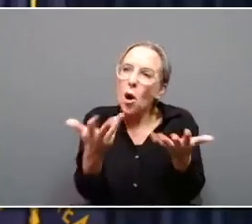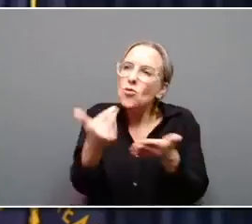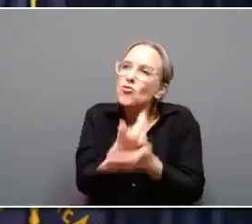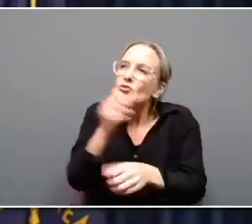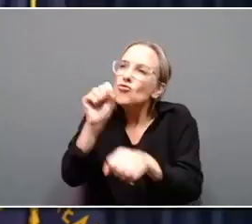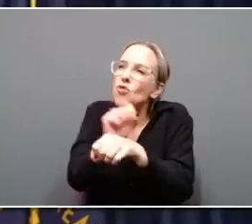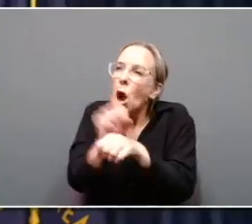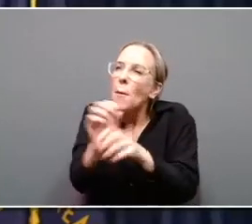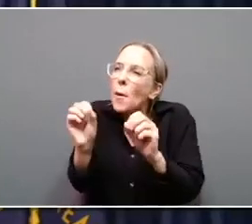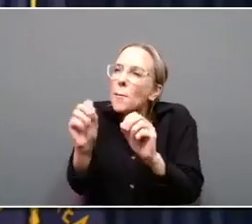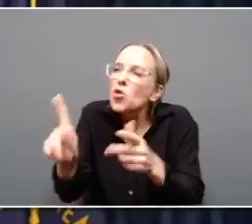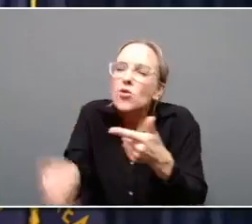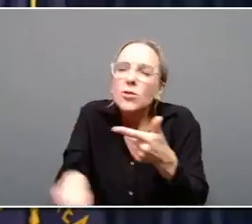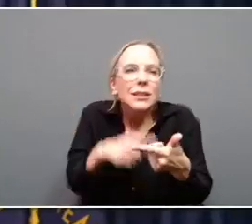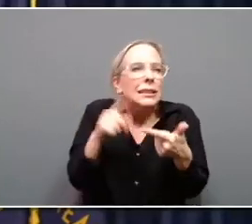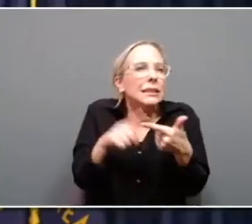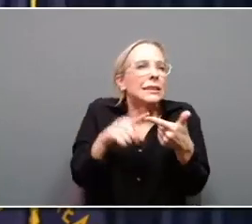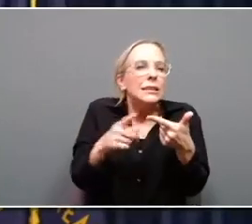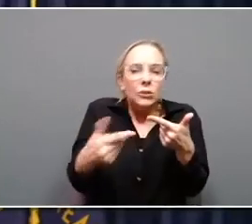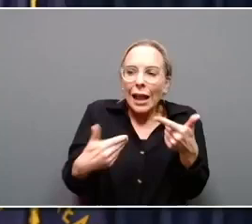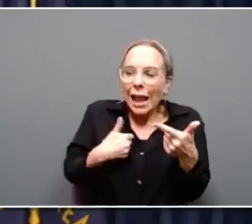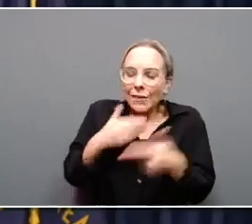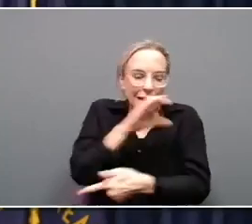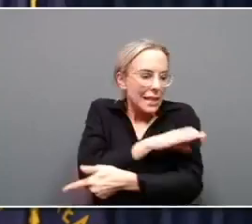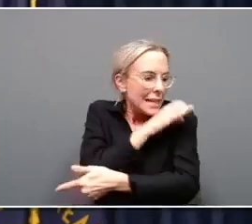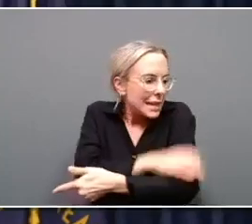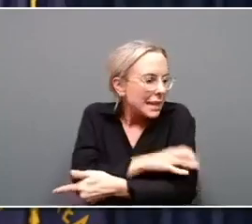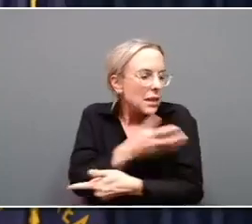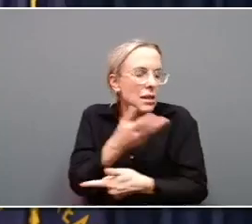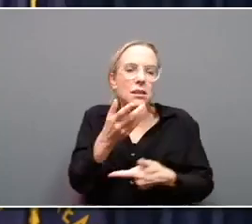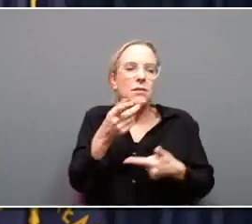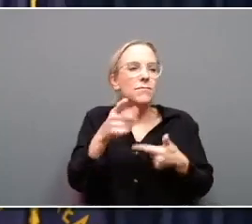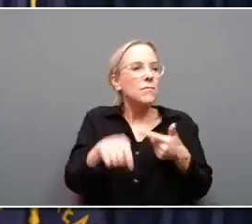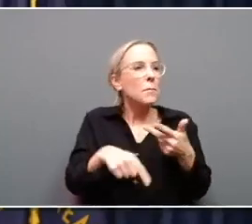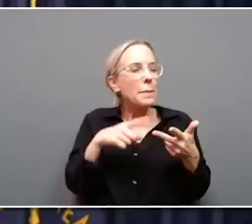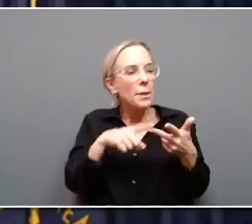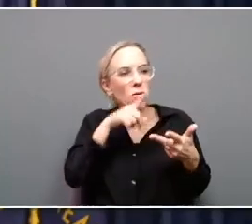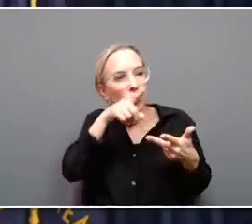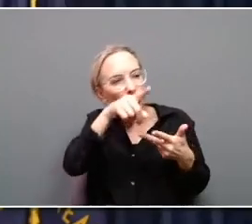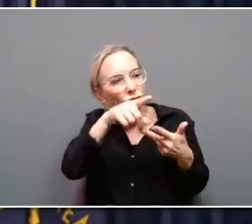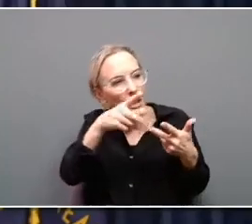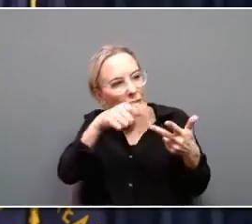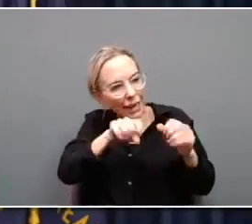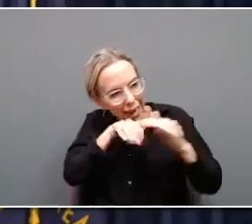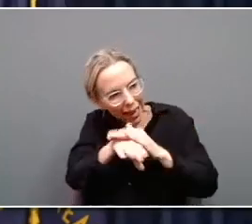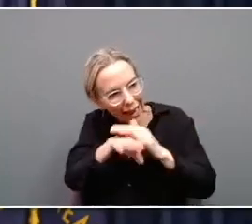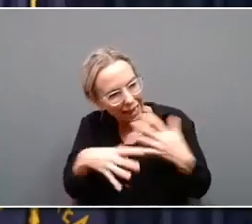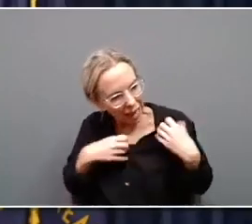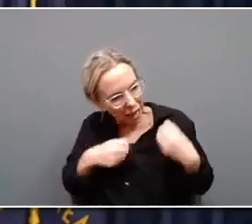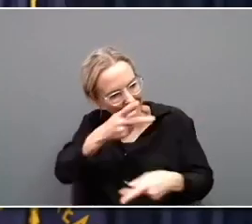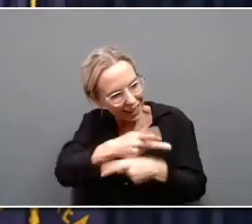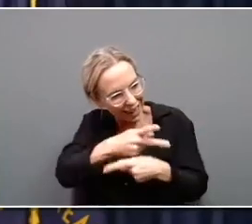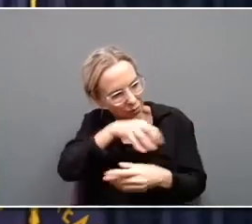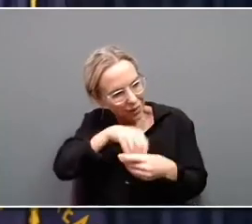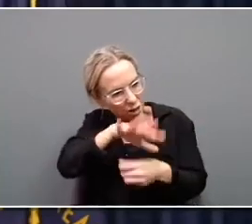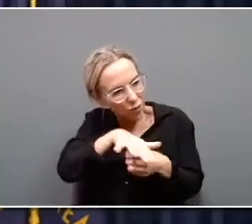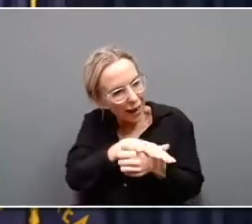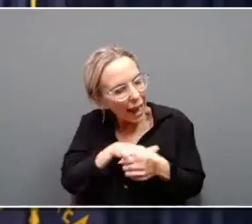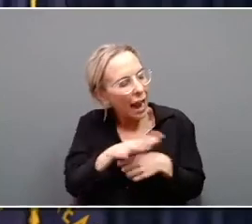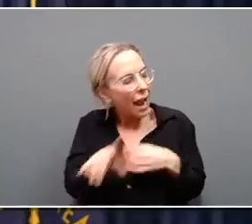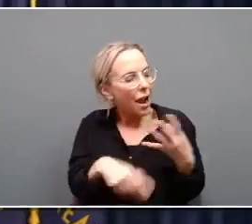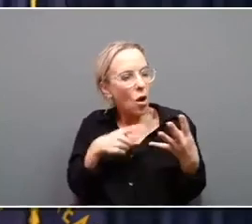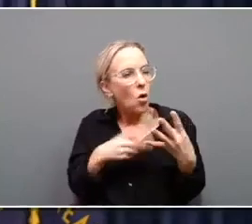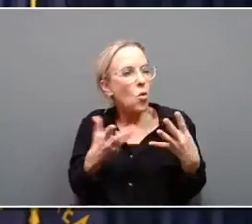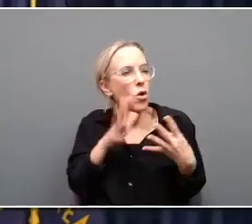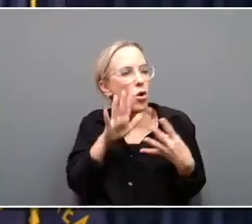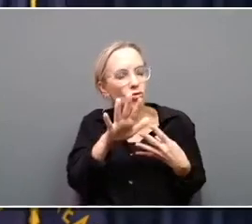Do you have a clinic? And are you able to access healthcare in your community? How is your infrastructure? You want